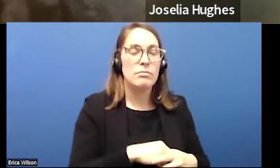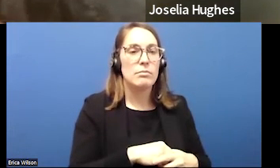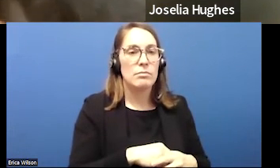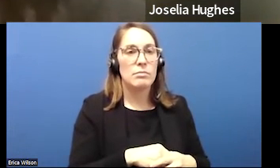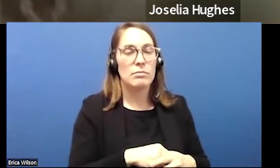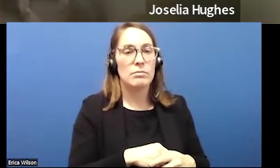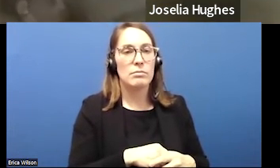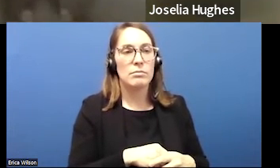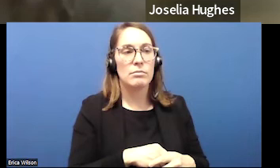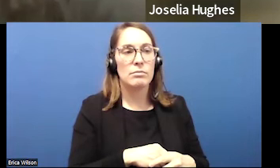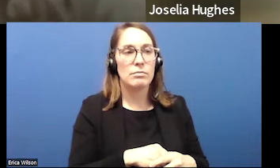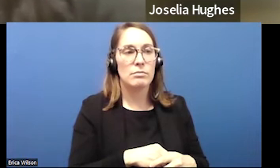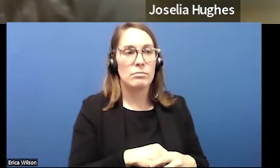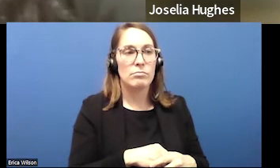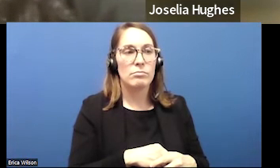Specific.